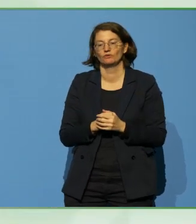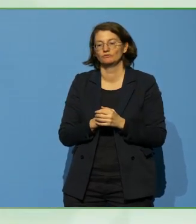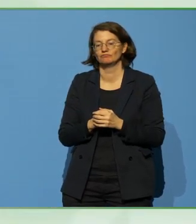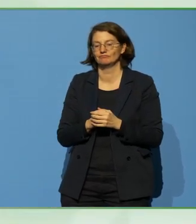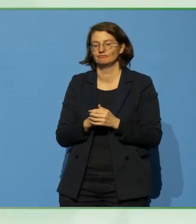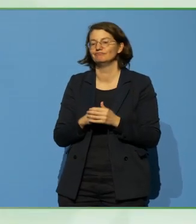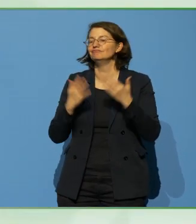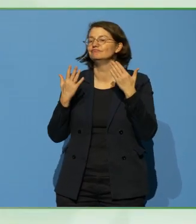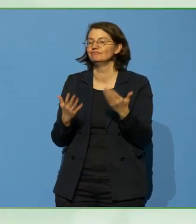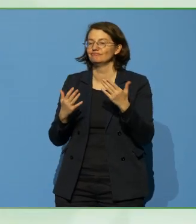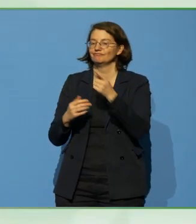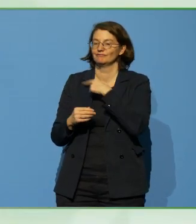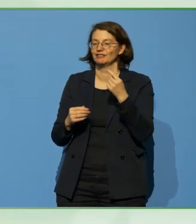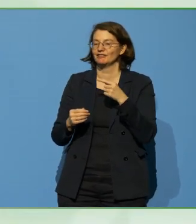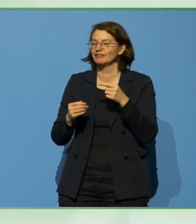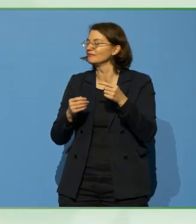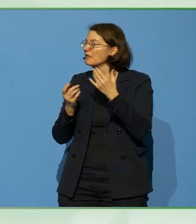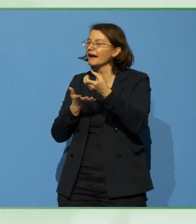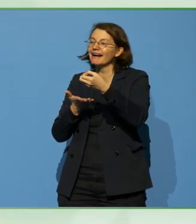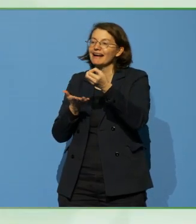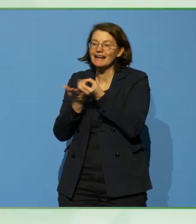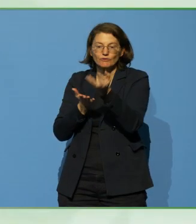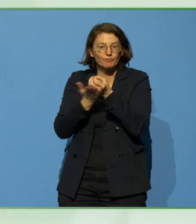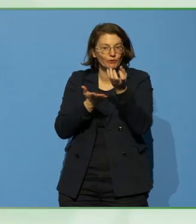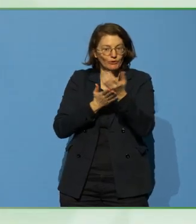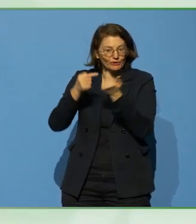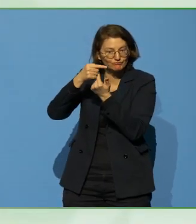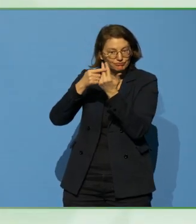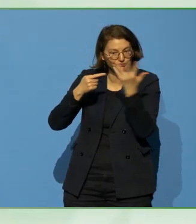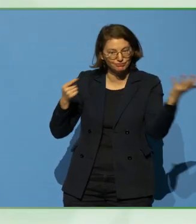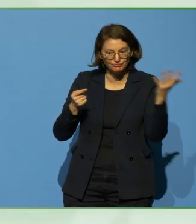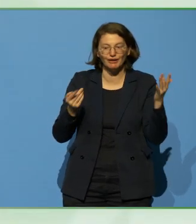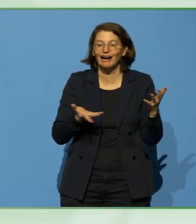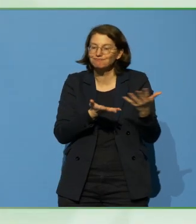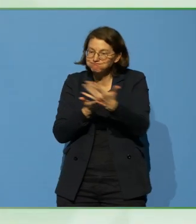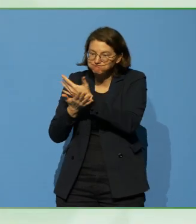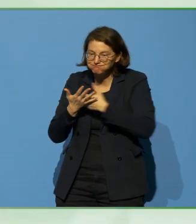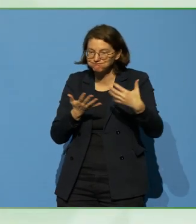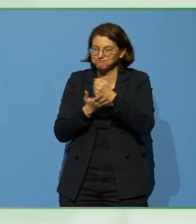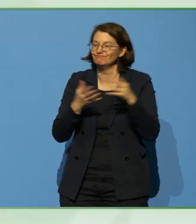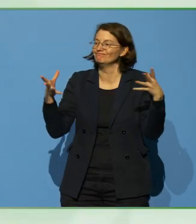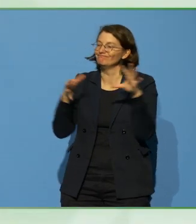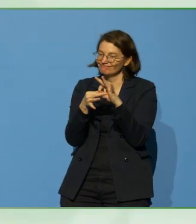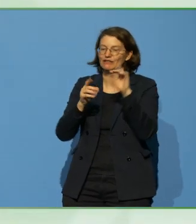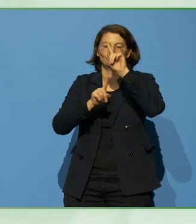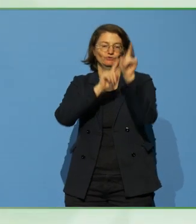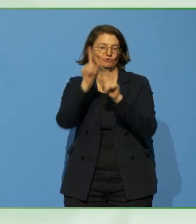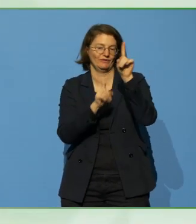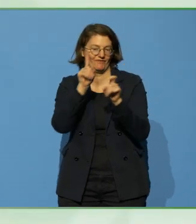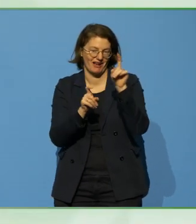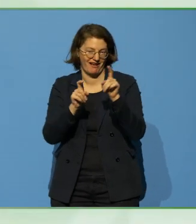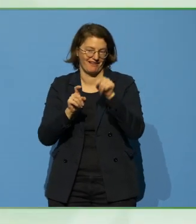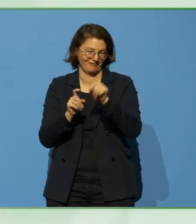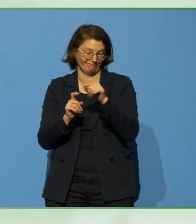that it's only Austrian companies and Austrian NGOs that can participate, but I would invite everyone to come